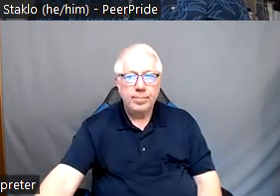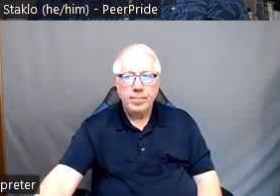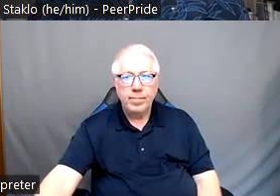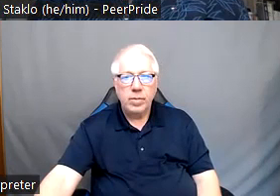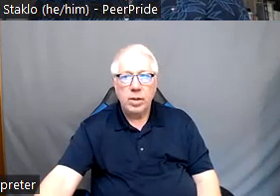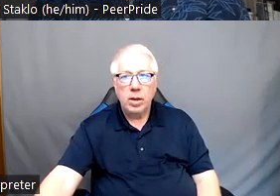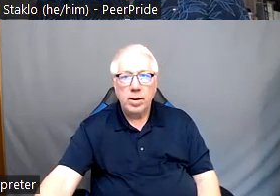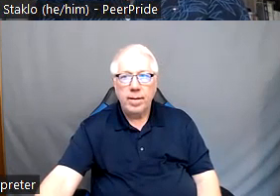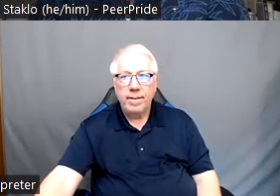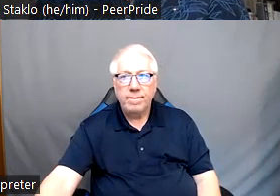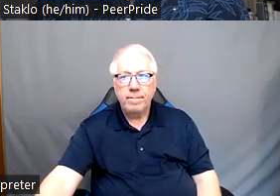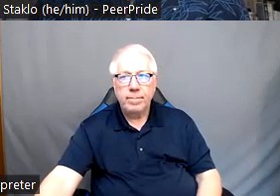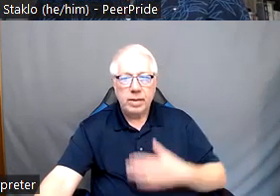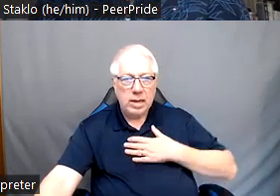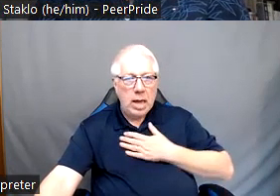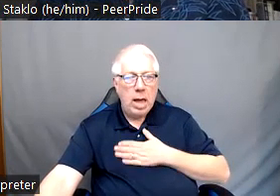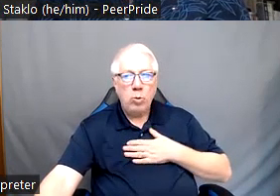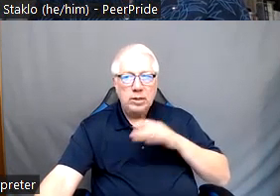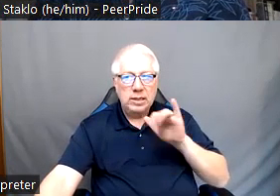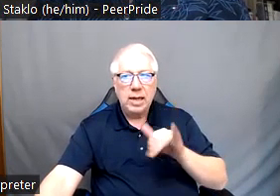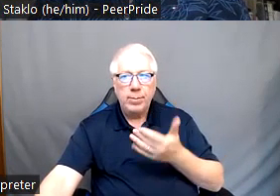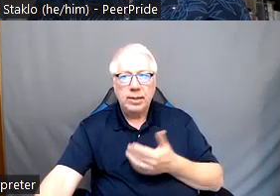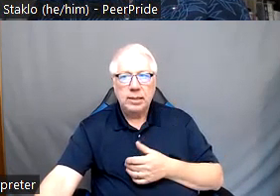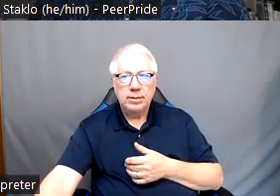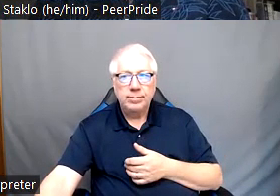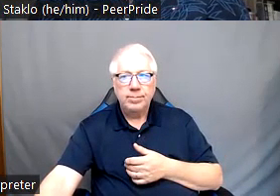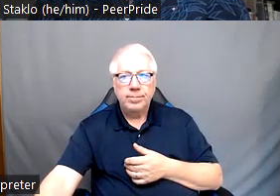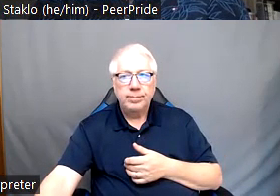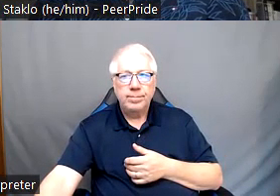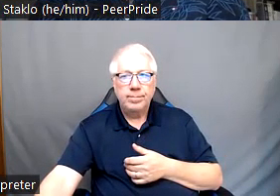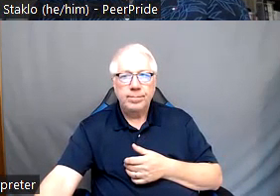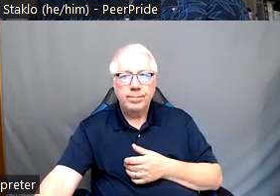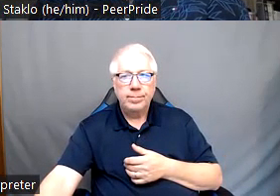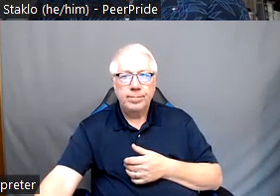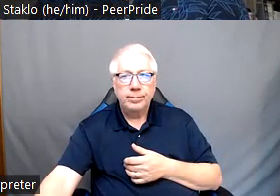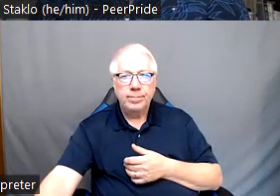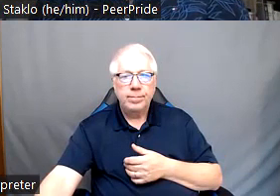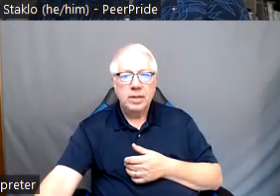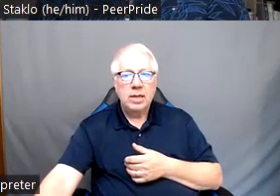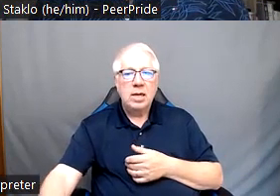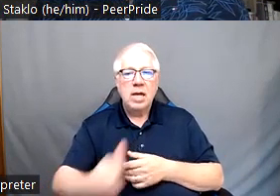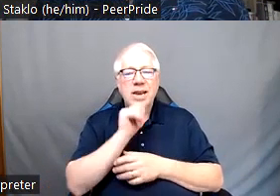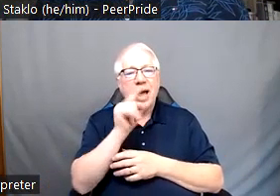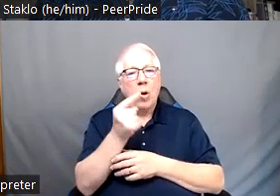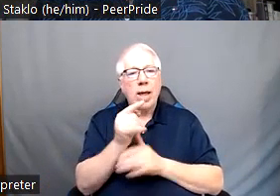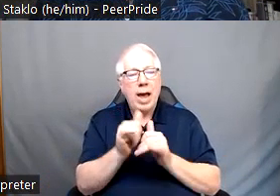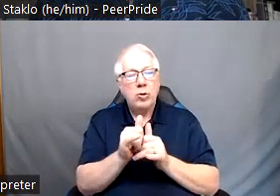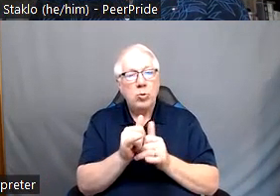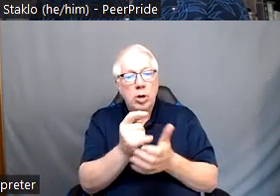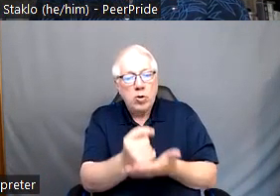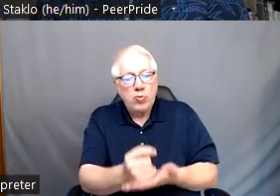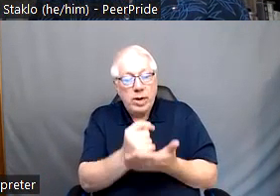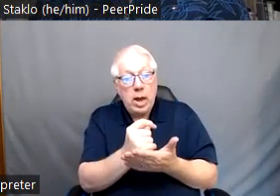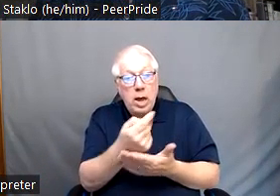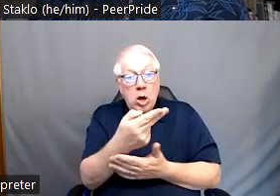Yes, I appreciate that piece of not only the knowledge of how to treat a human, but also to